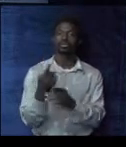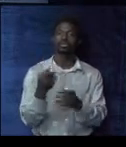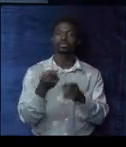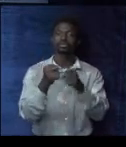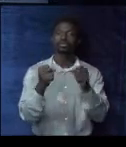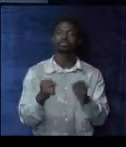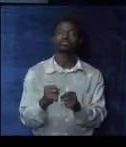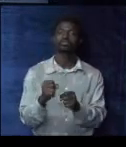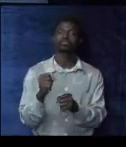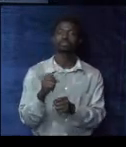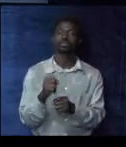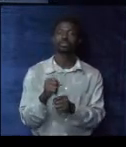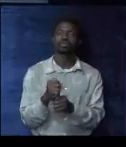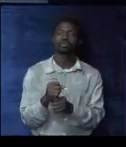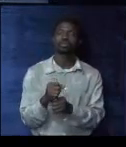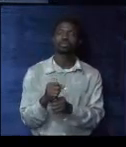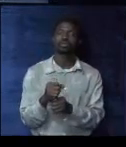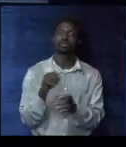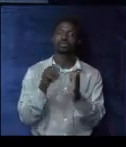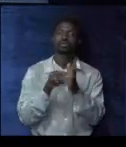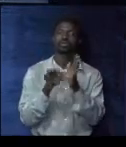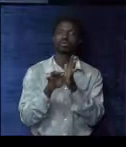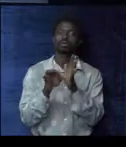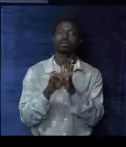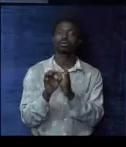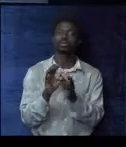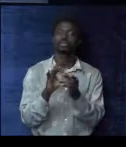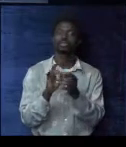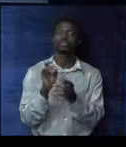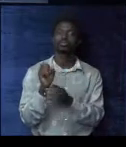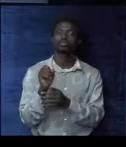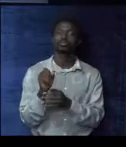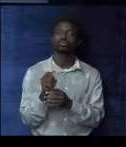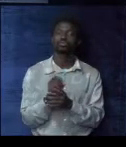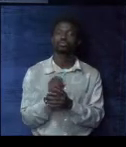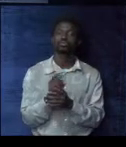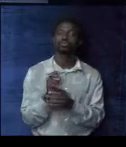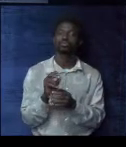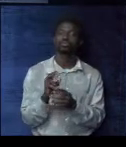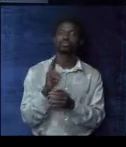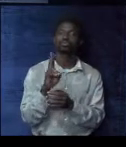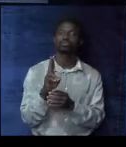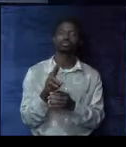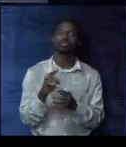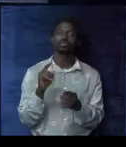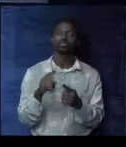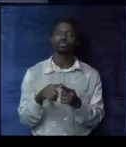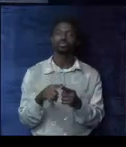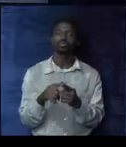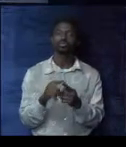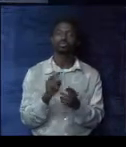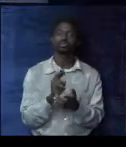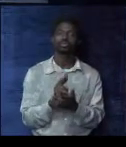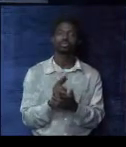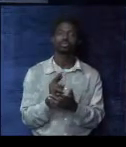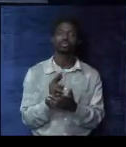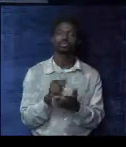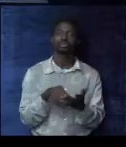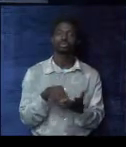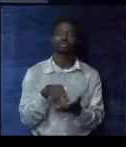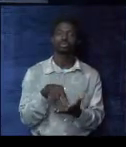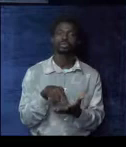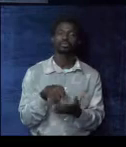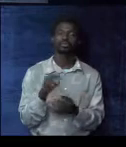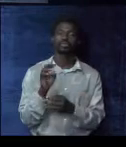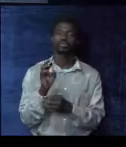can say it is counting ones, or you can say it is counting singles, or you can say it's counting units. So I use U to represent units, which means a single